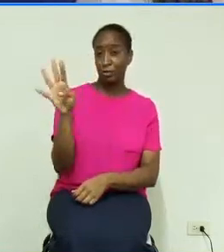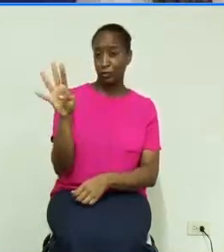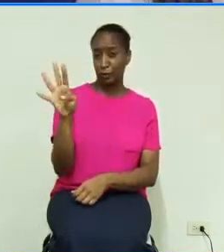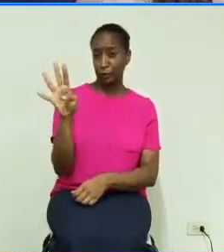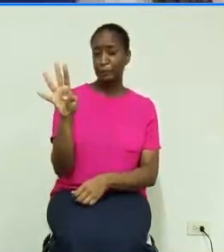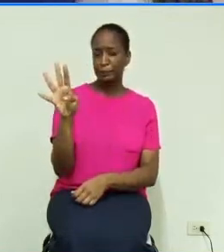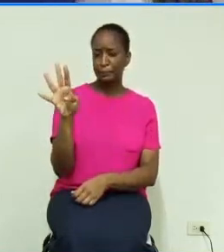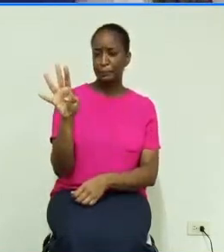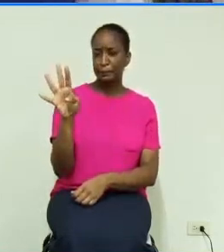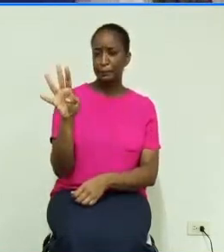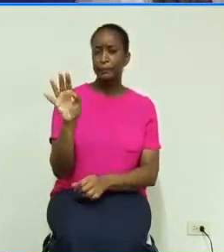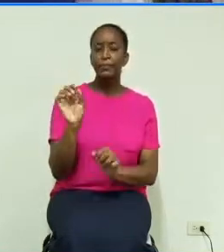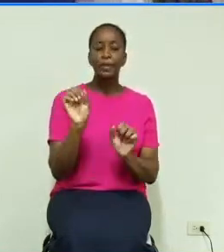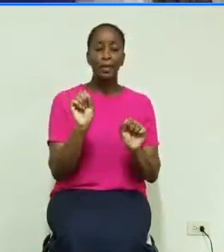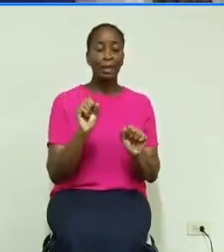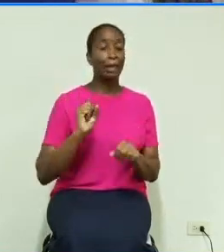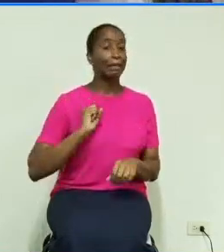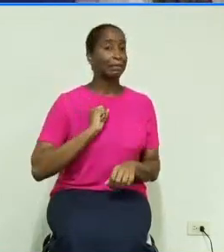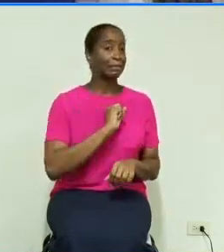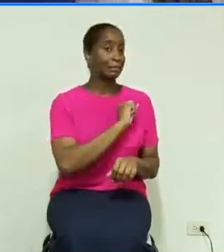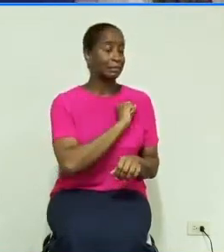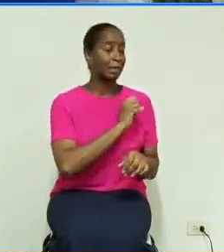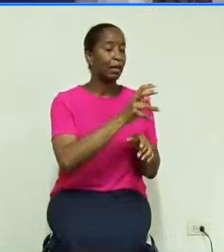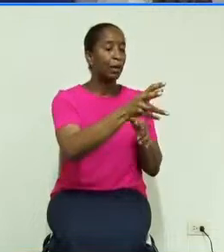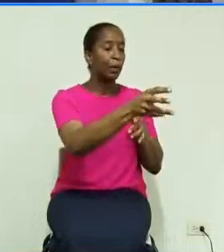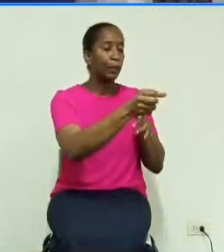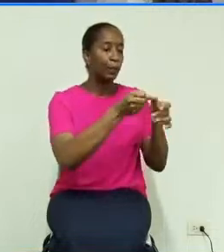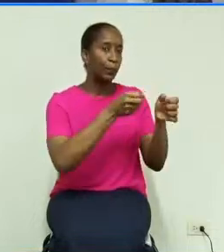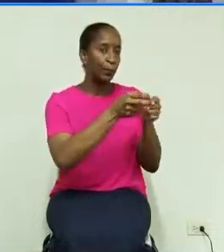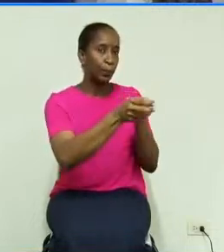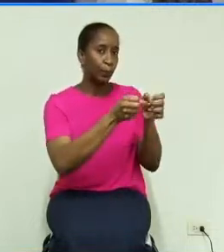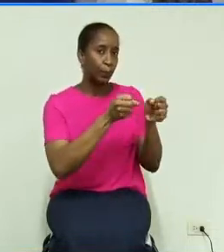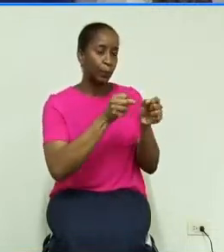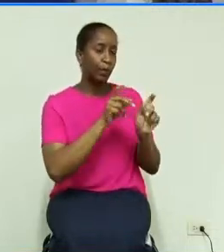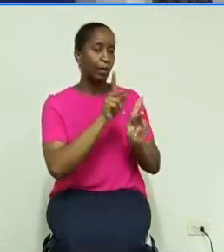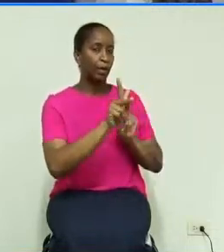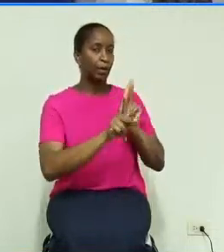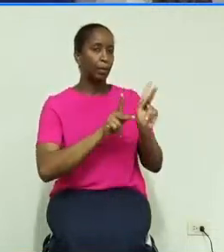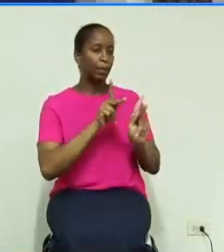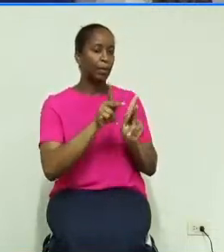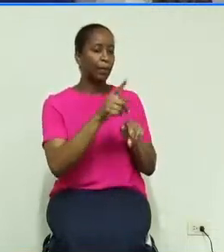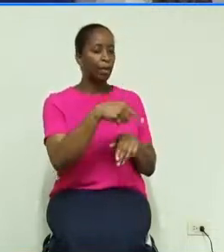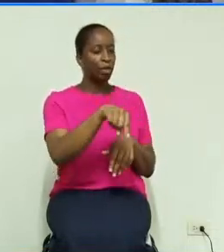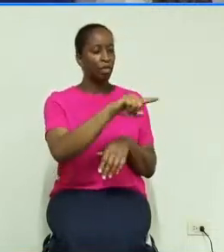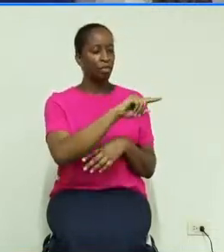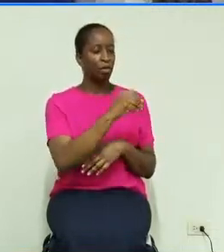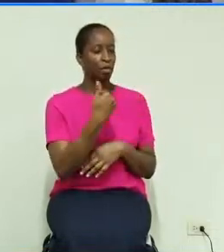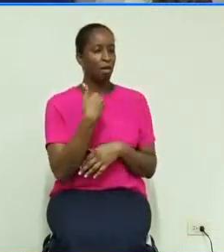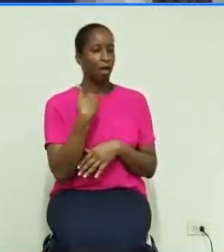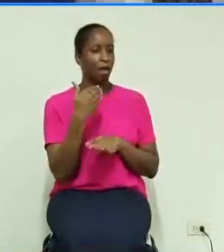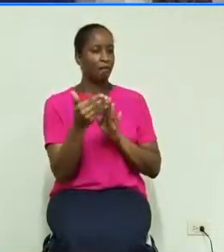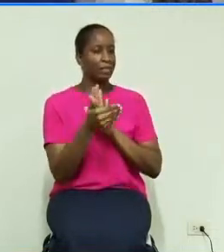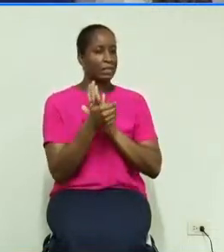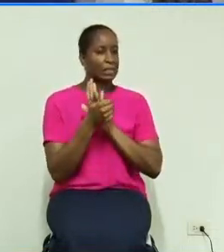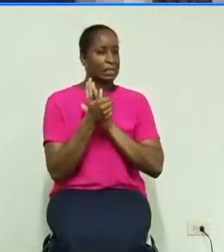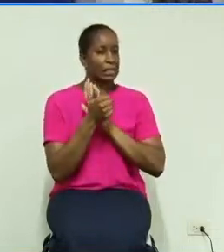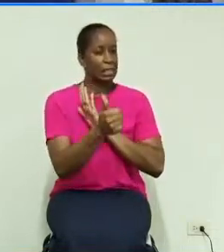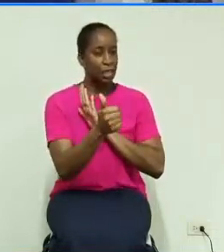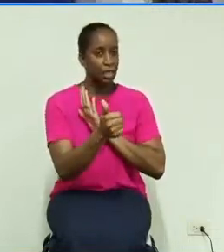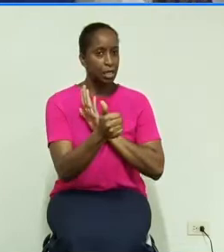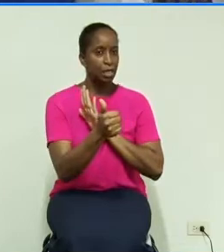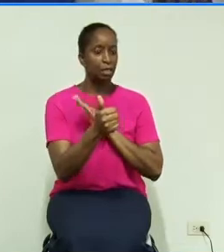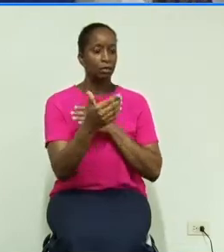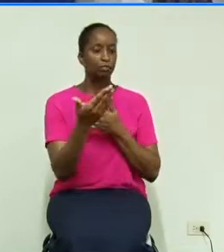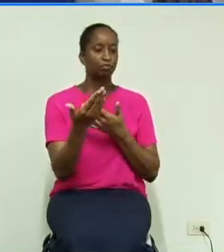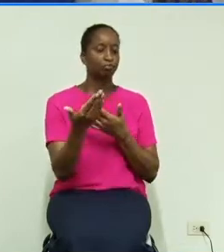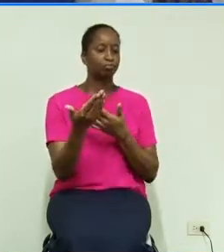knowledge and experience, but who have no interest in elective politics, but can make a